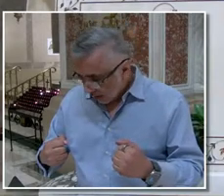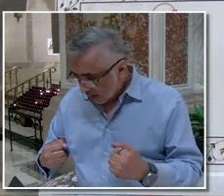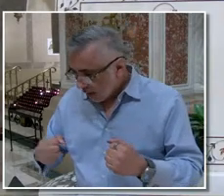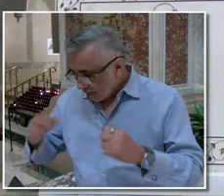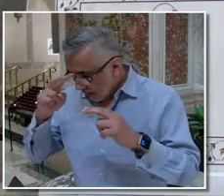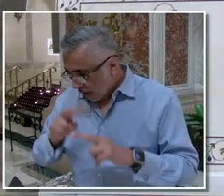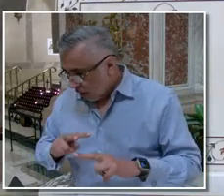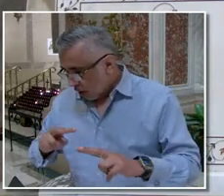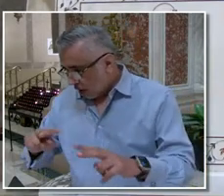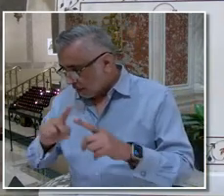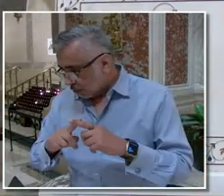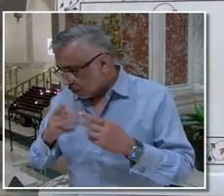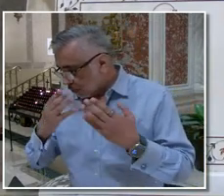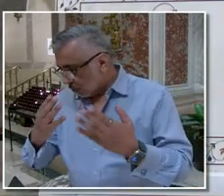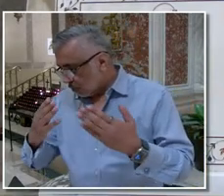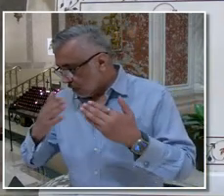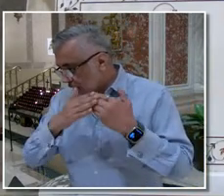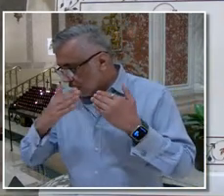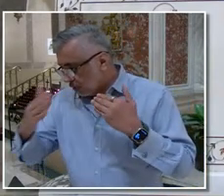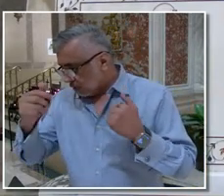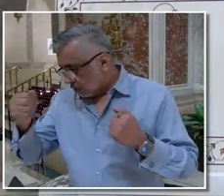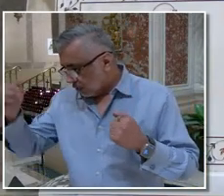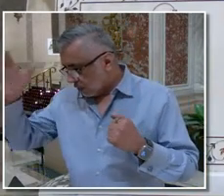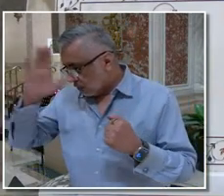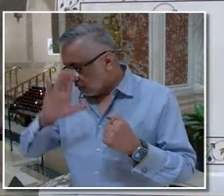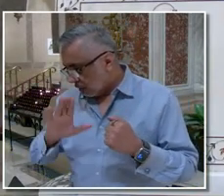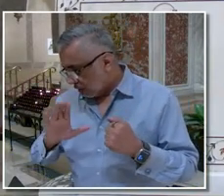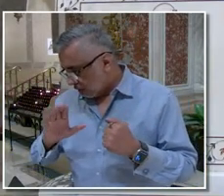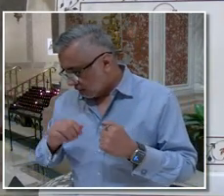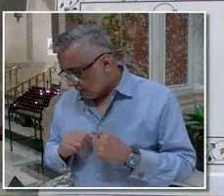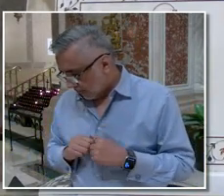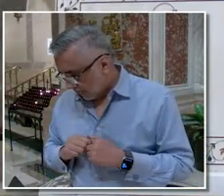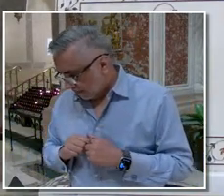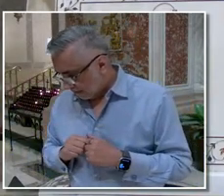to you, the eternal God, living and true.